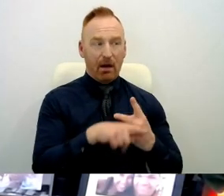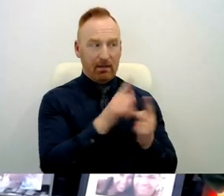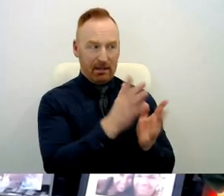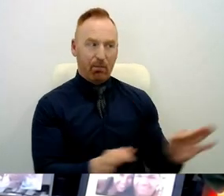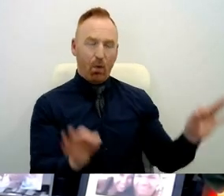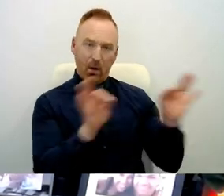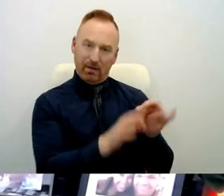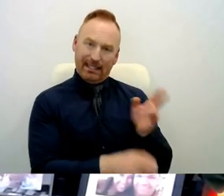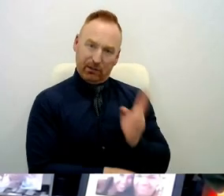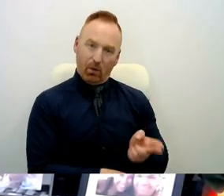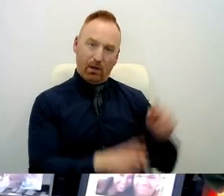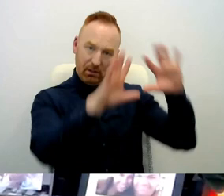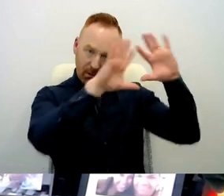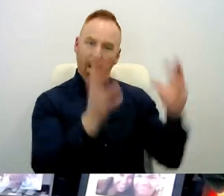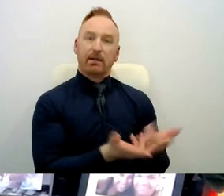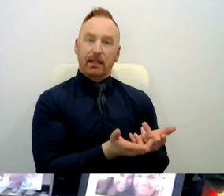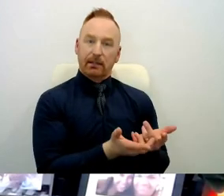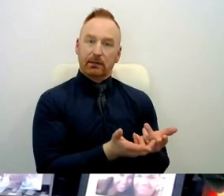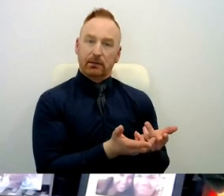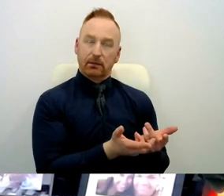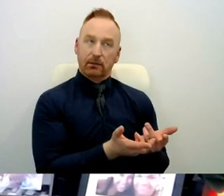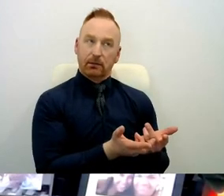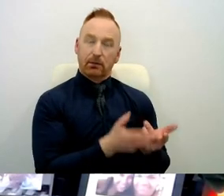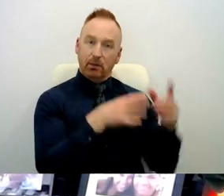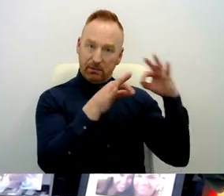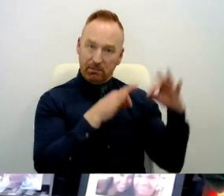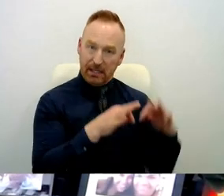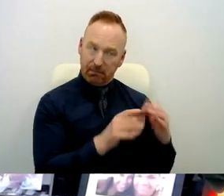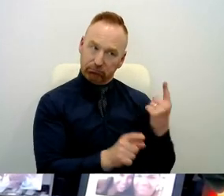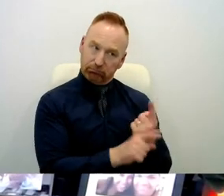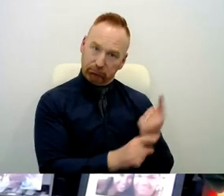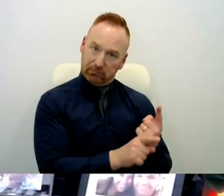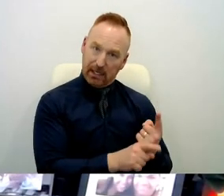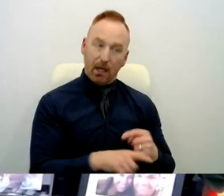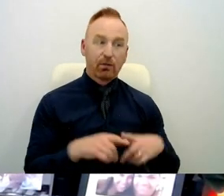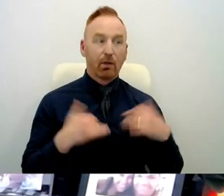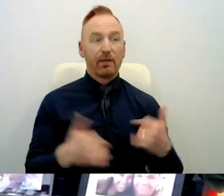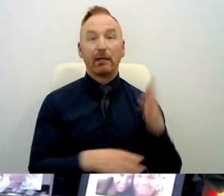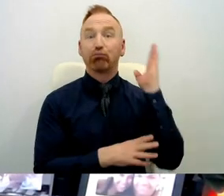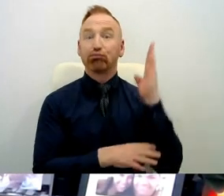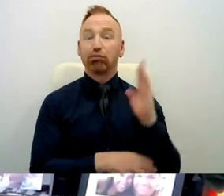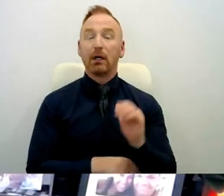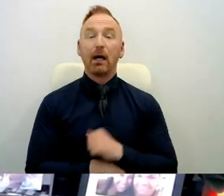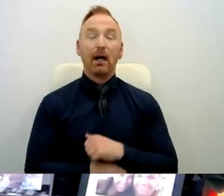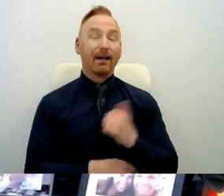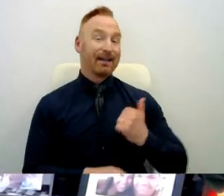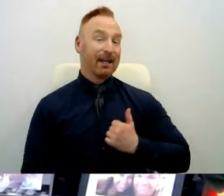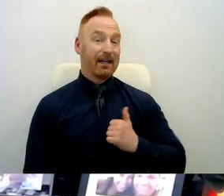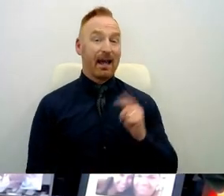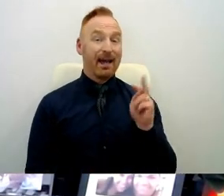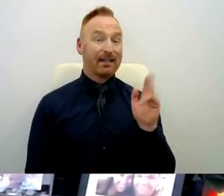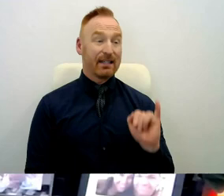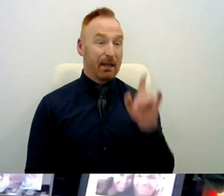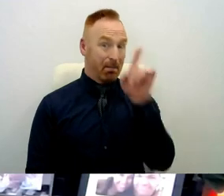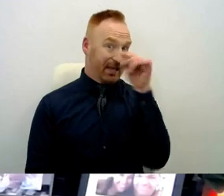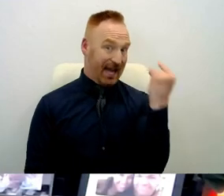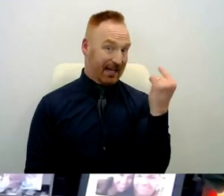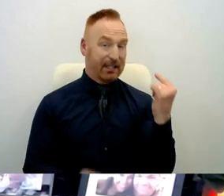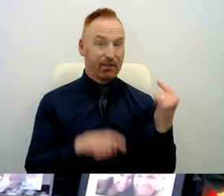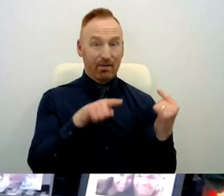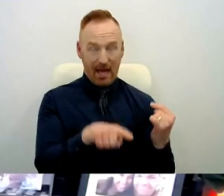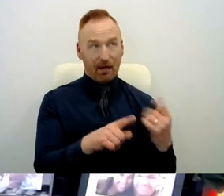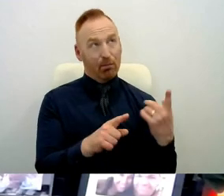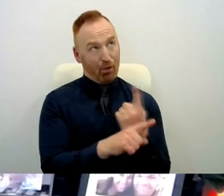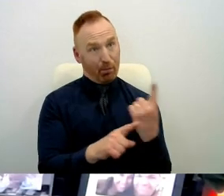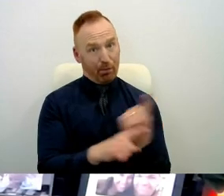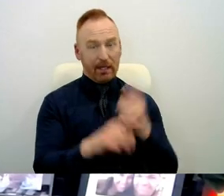its historical context." So this address today, this talk, is intended to place Canadian anti-blackness into that